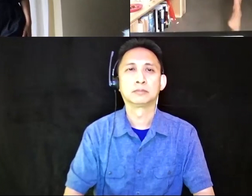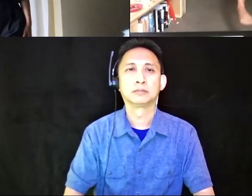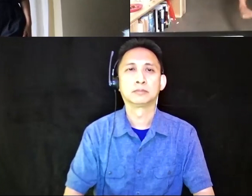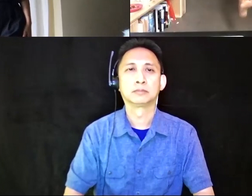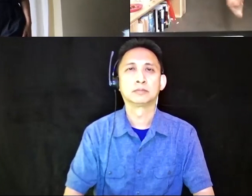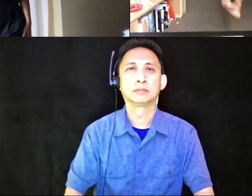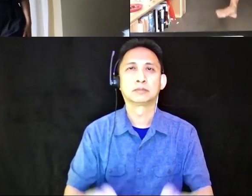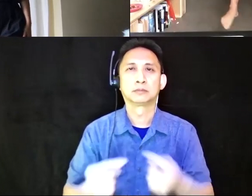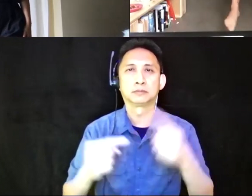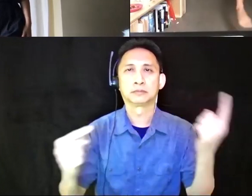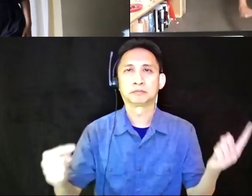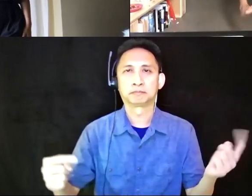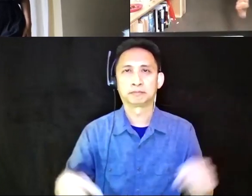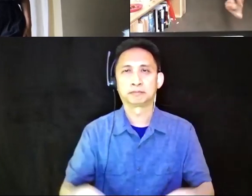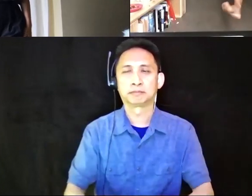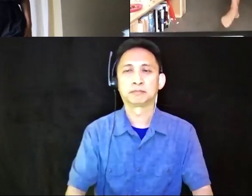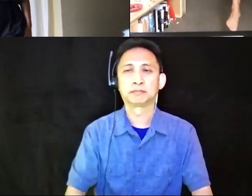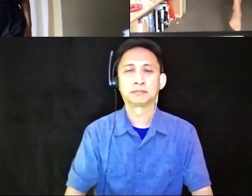Reverse.